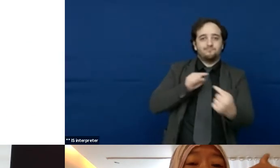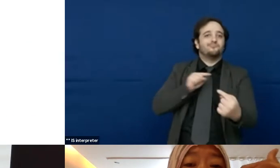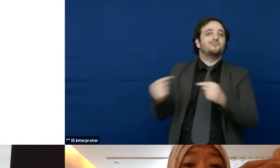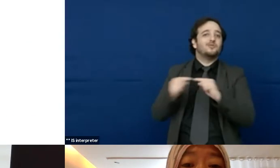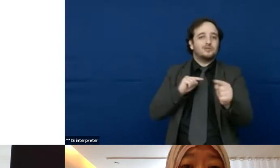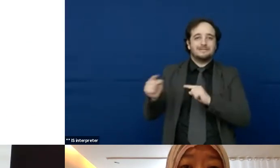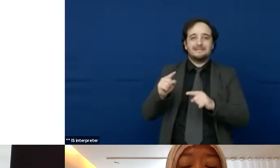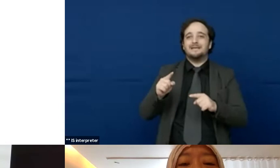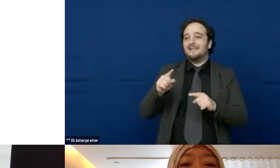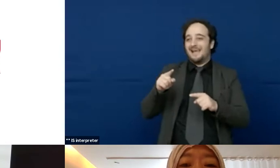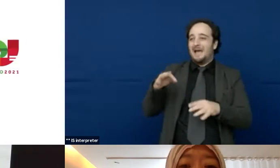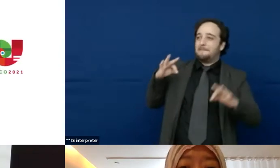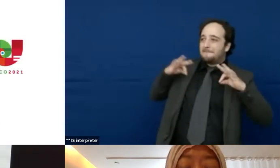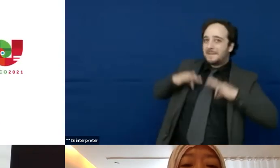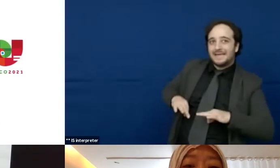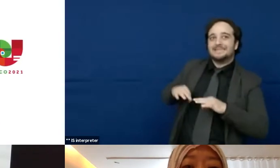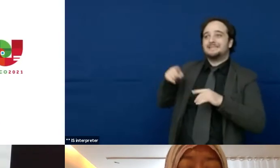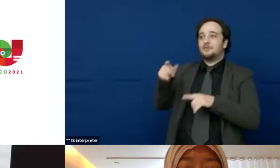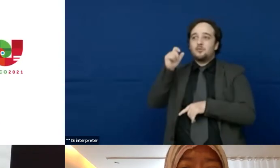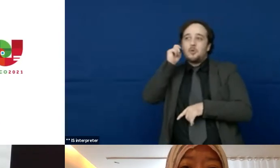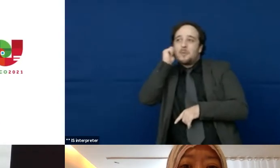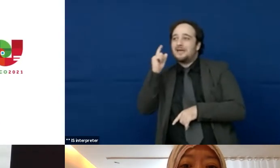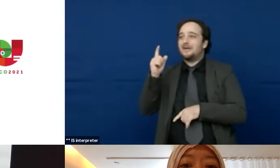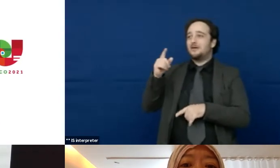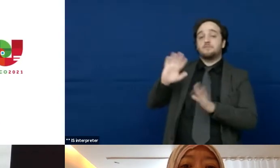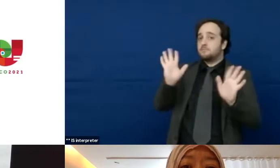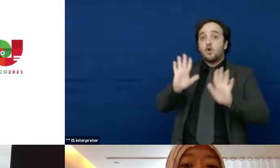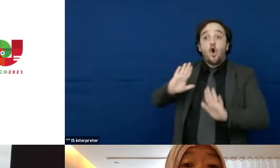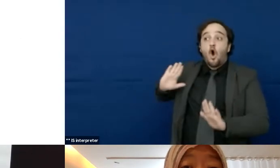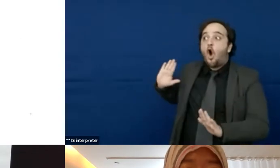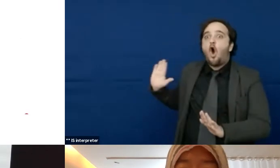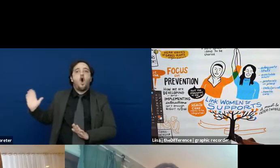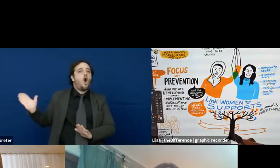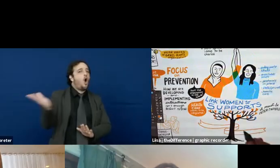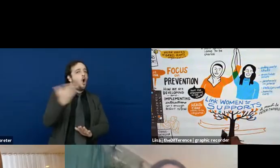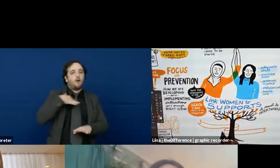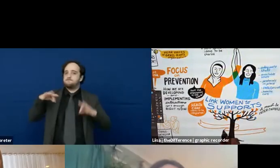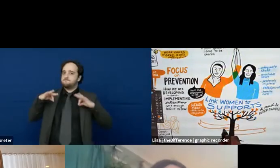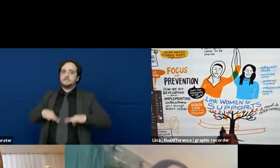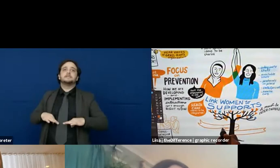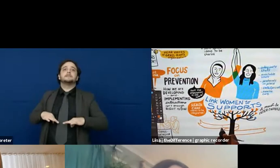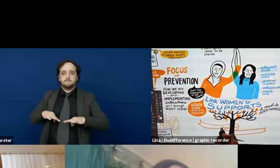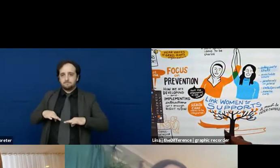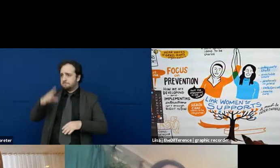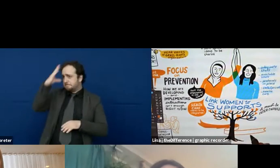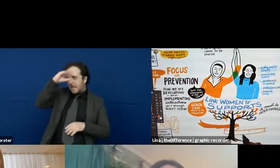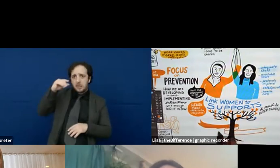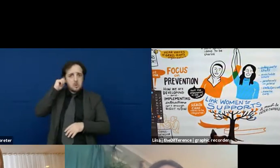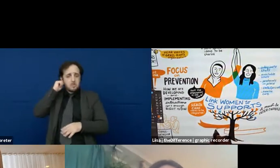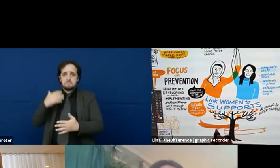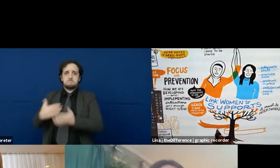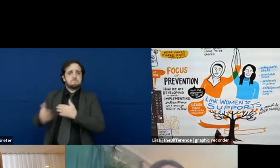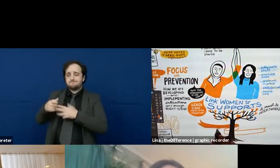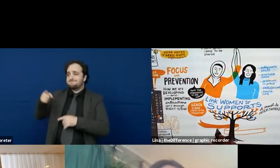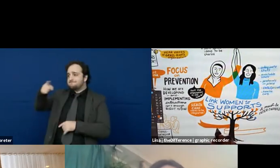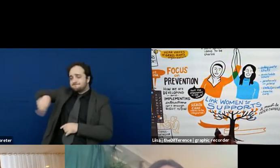would have impact to eliminate gender-based violence and to prevent gender-based violence. Yeah.